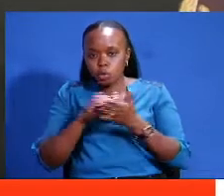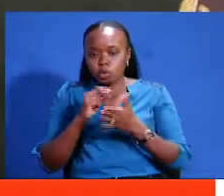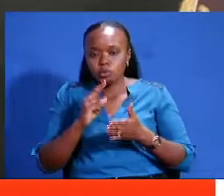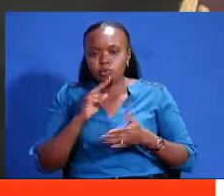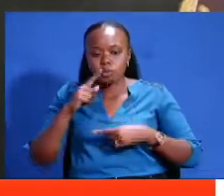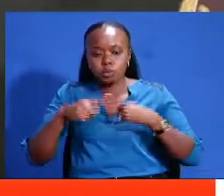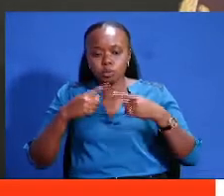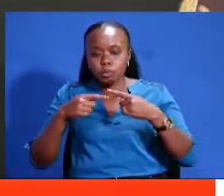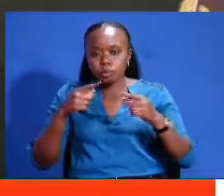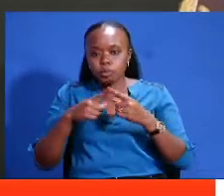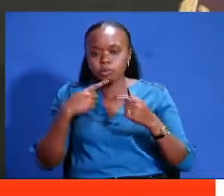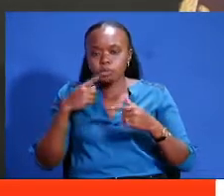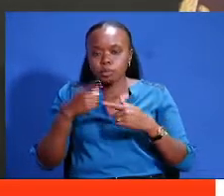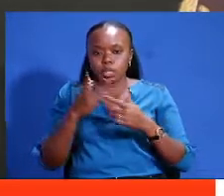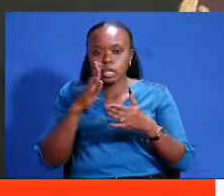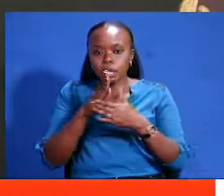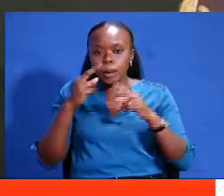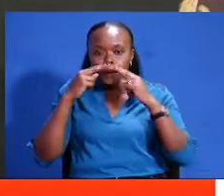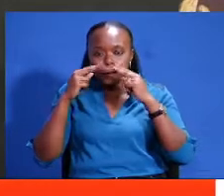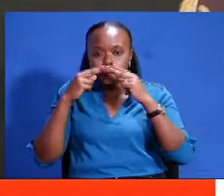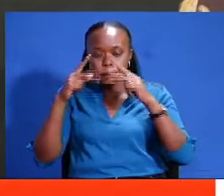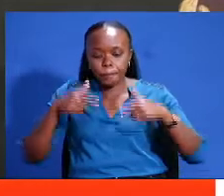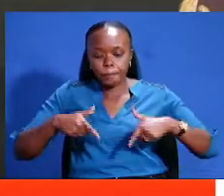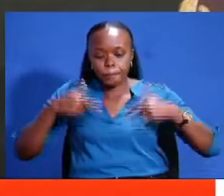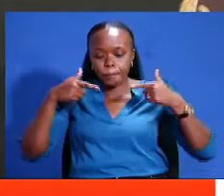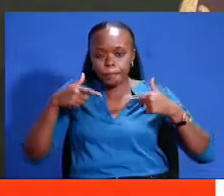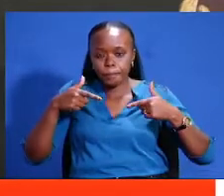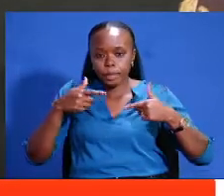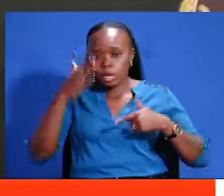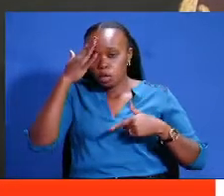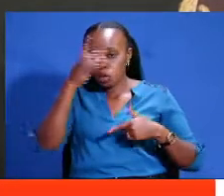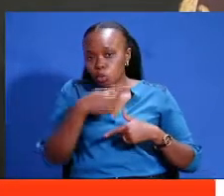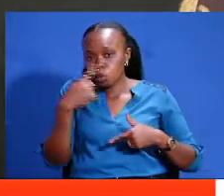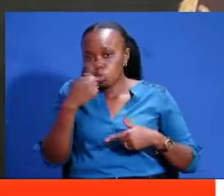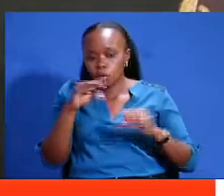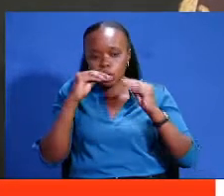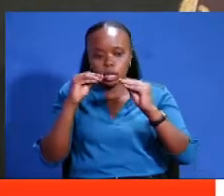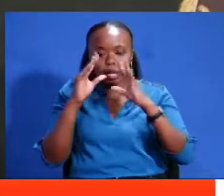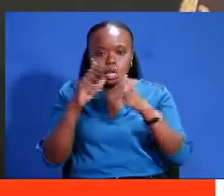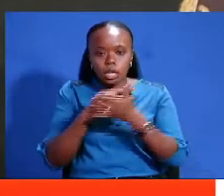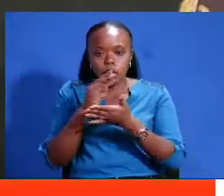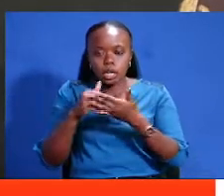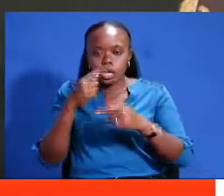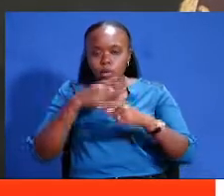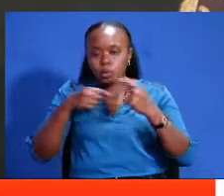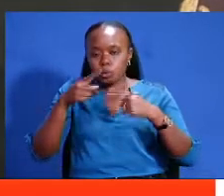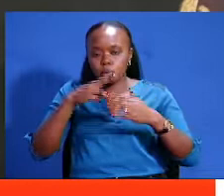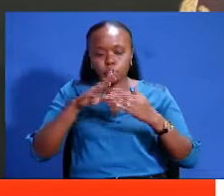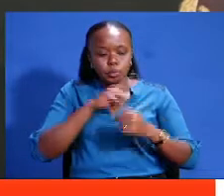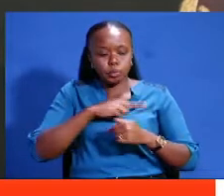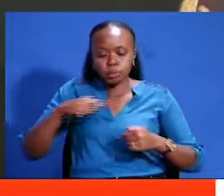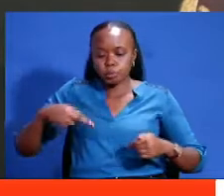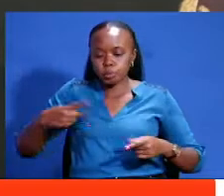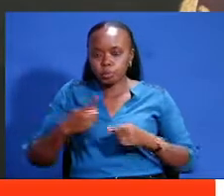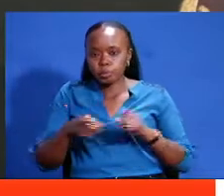that are going to enhance peaceful coexistence, not just teaching them about religion,